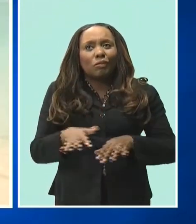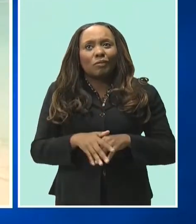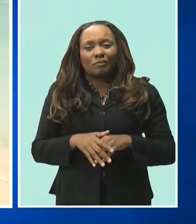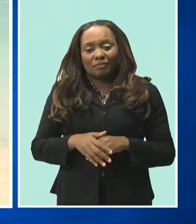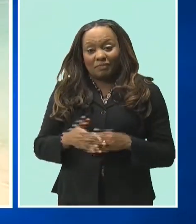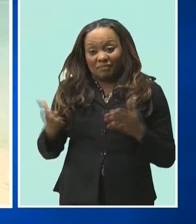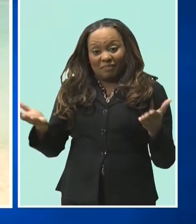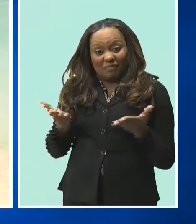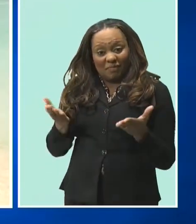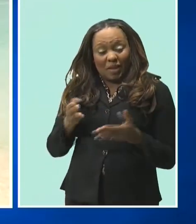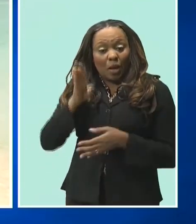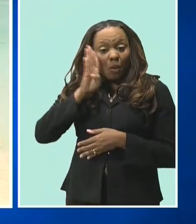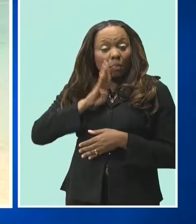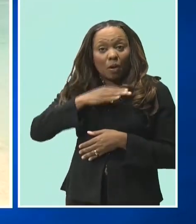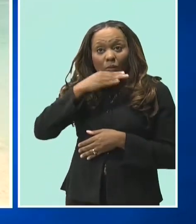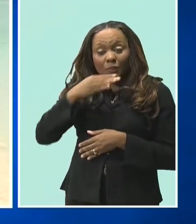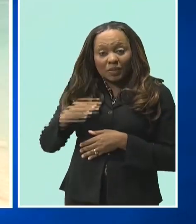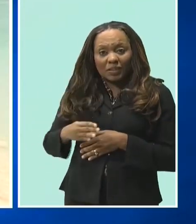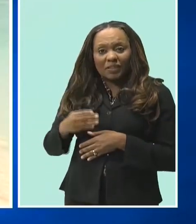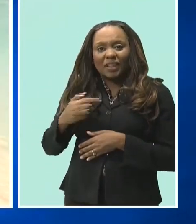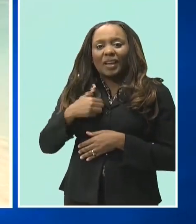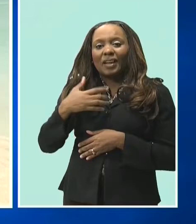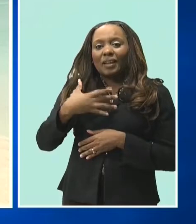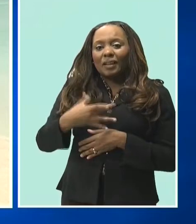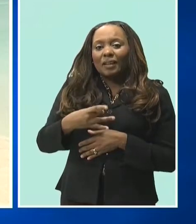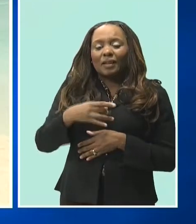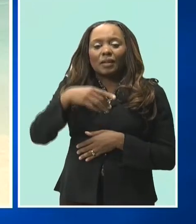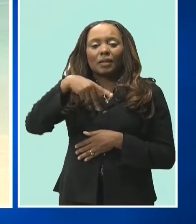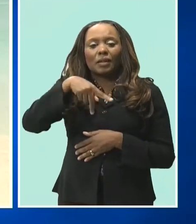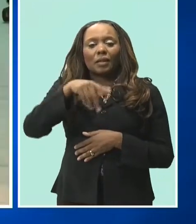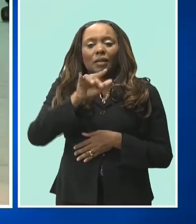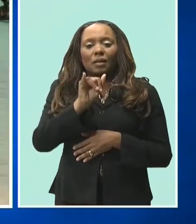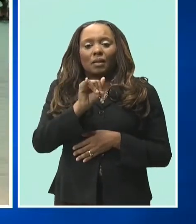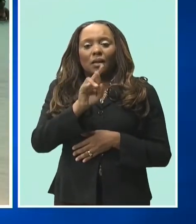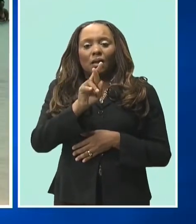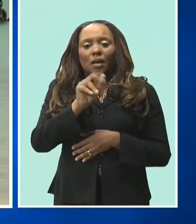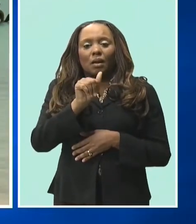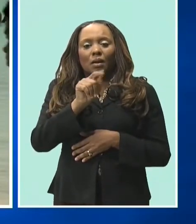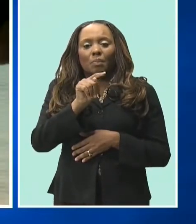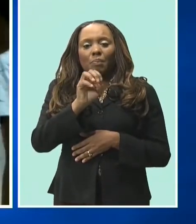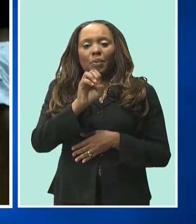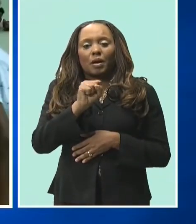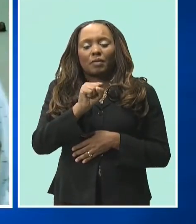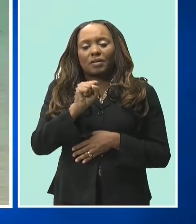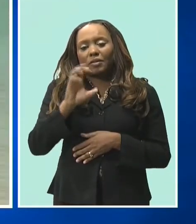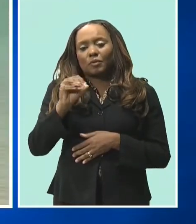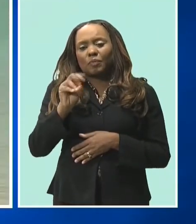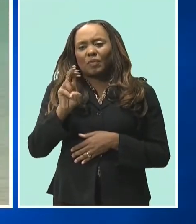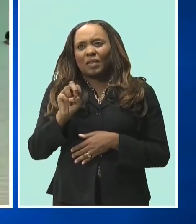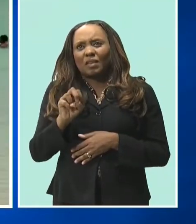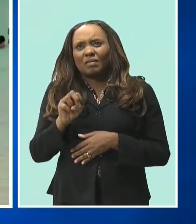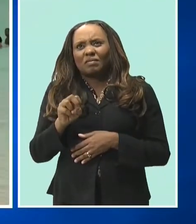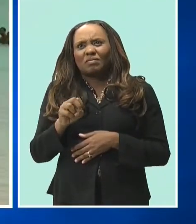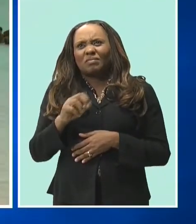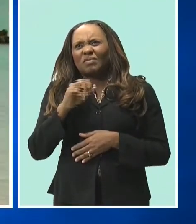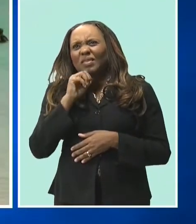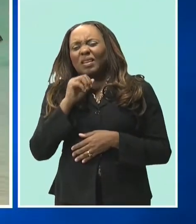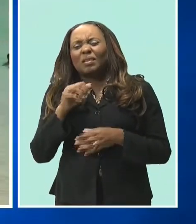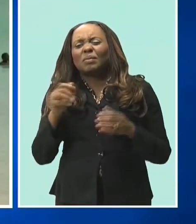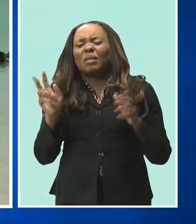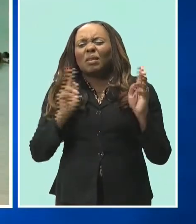at Browns Beach and further down at Pirate Cove. It has a crowd, but it's not generally too crowded.